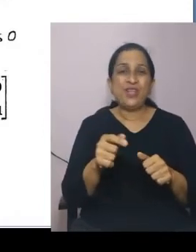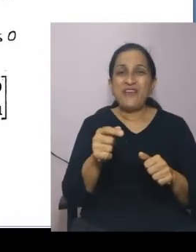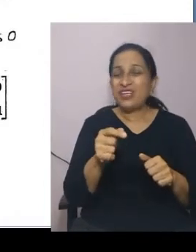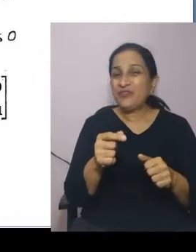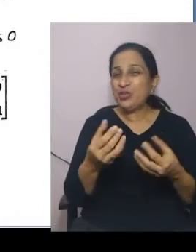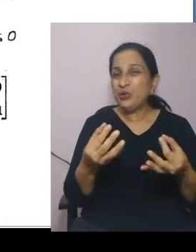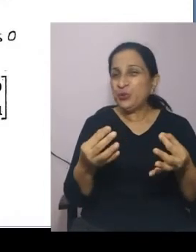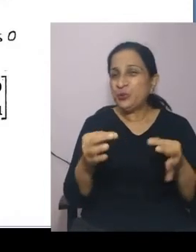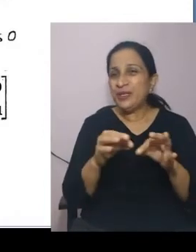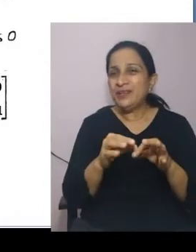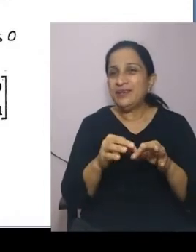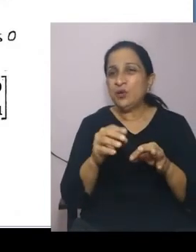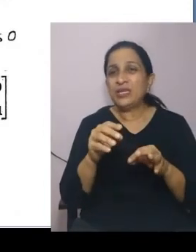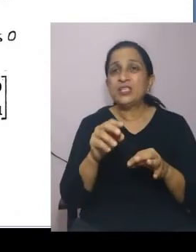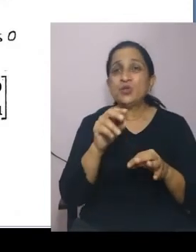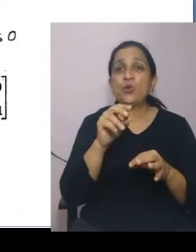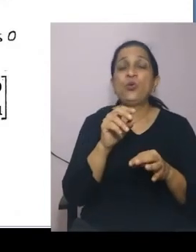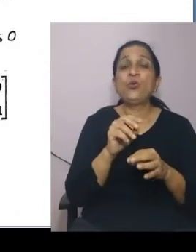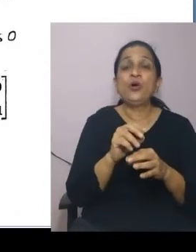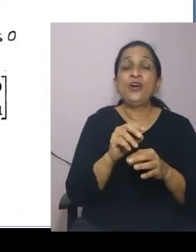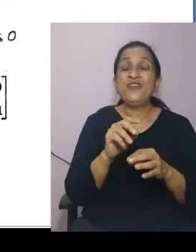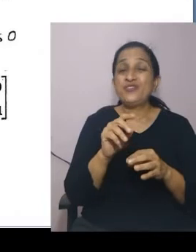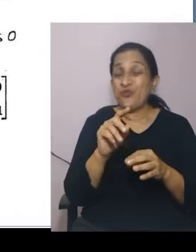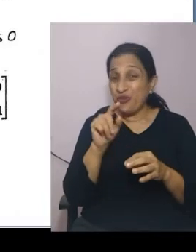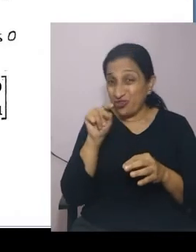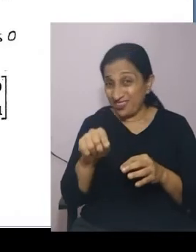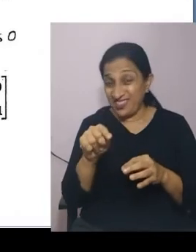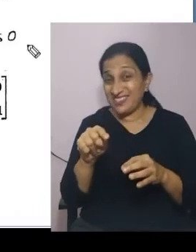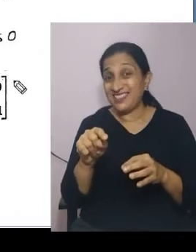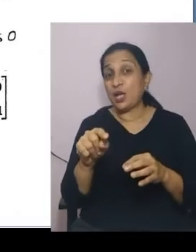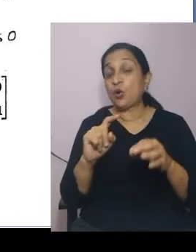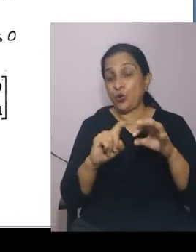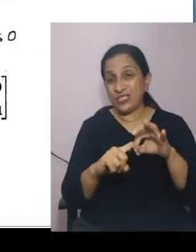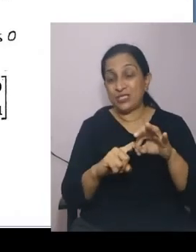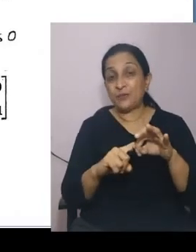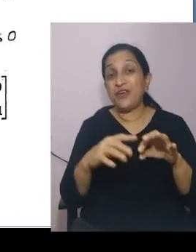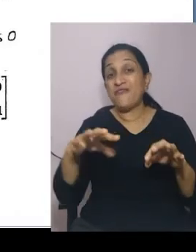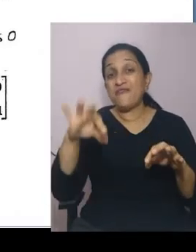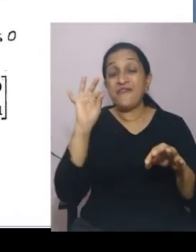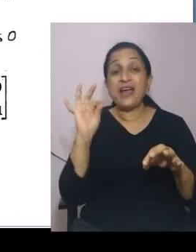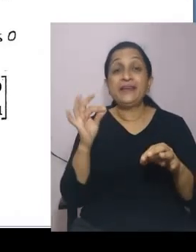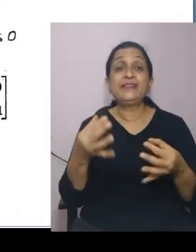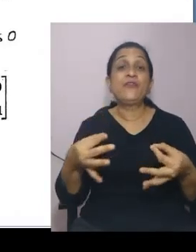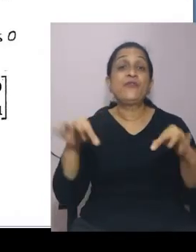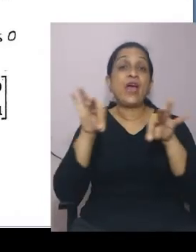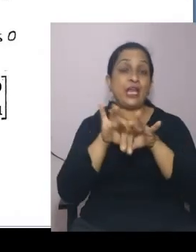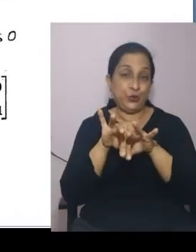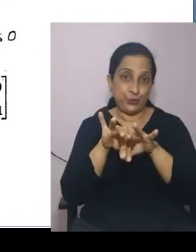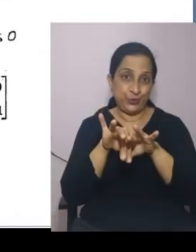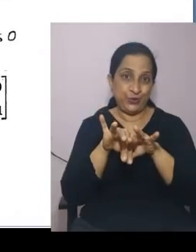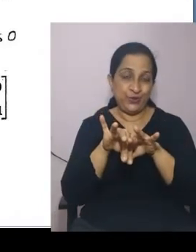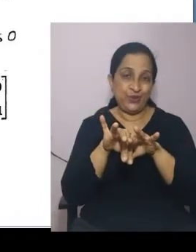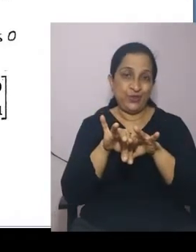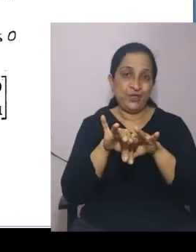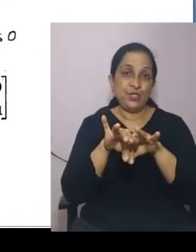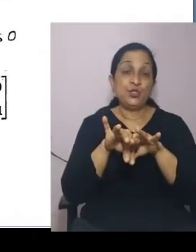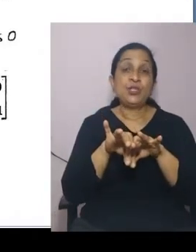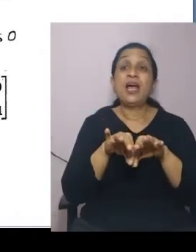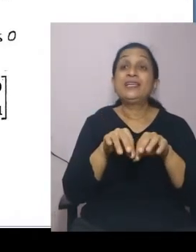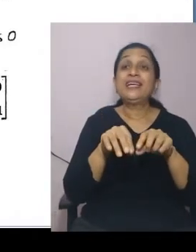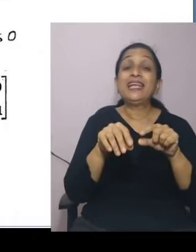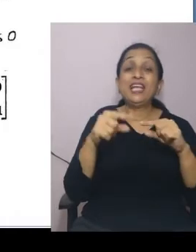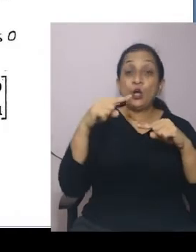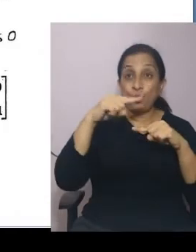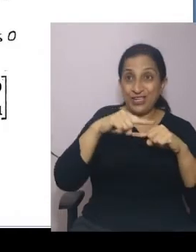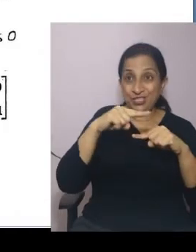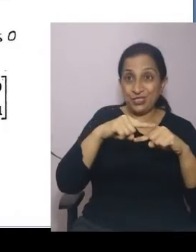2 3 4 5 matrix. First, for this what you have to do is find the value of, using the